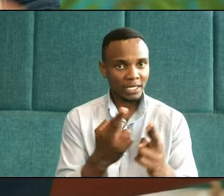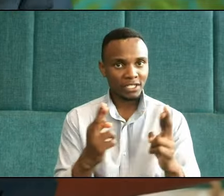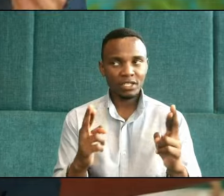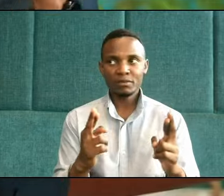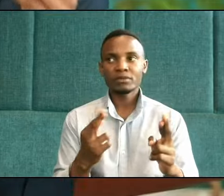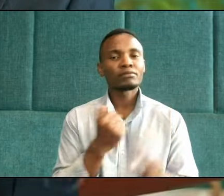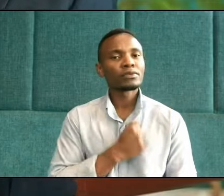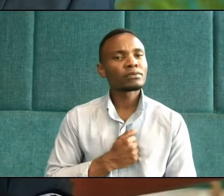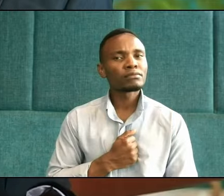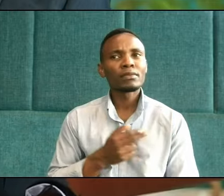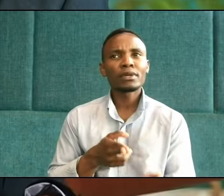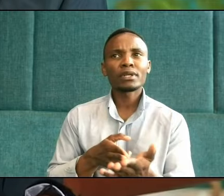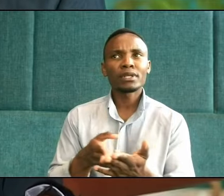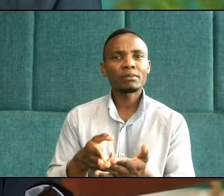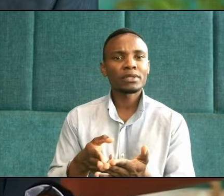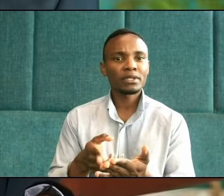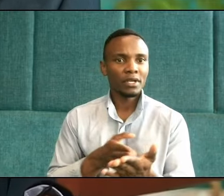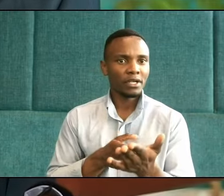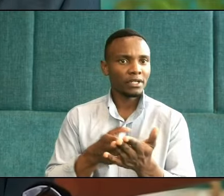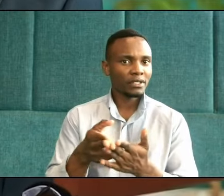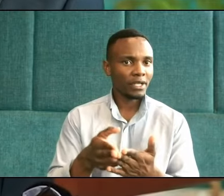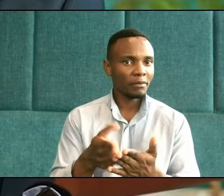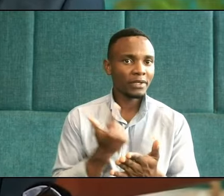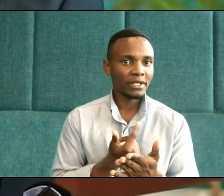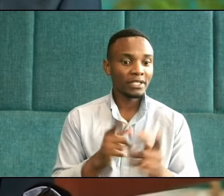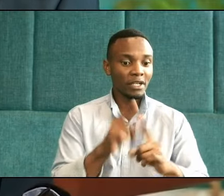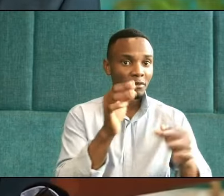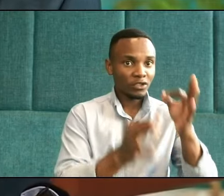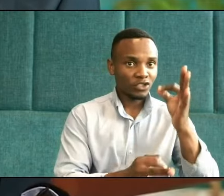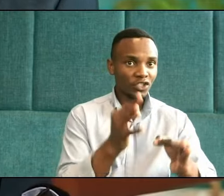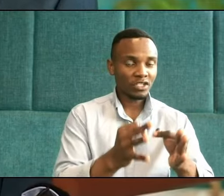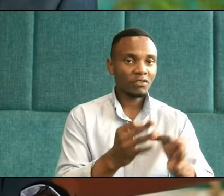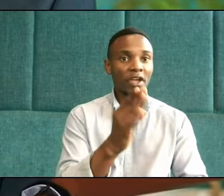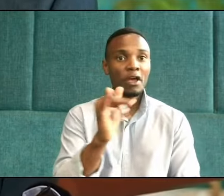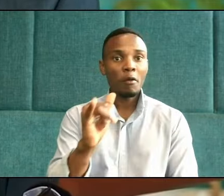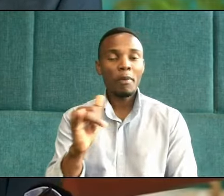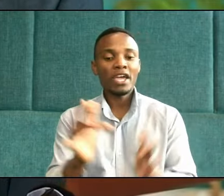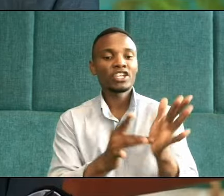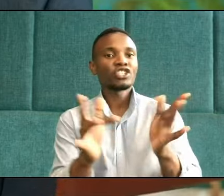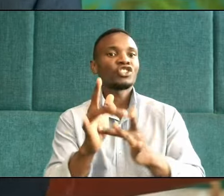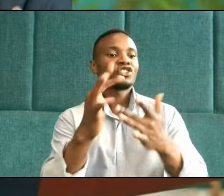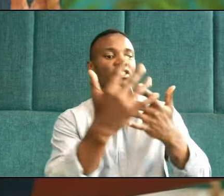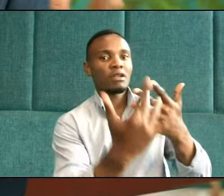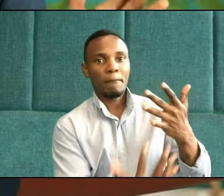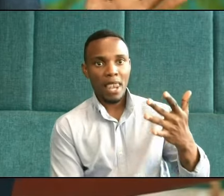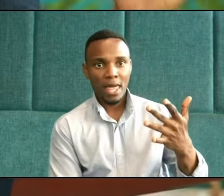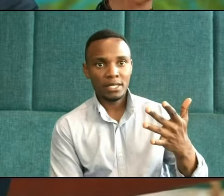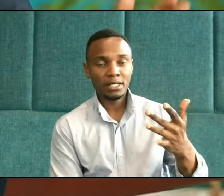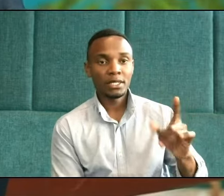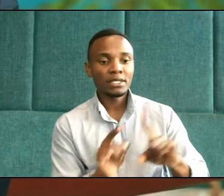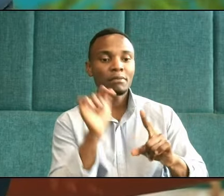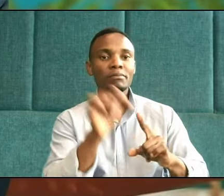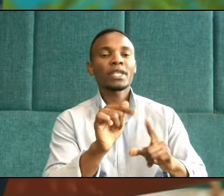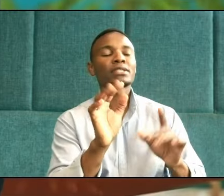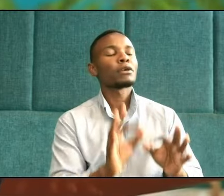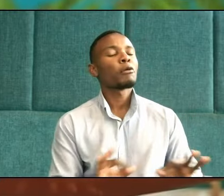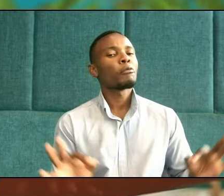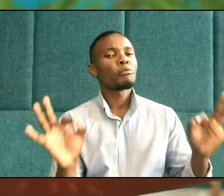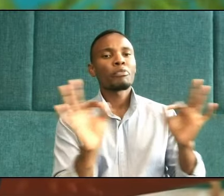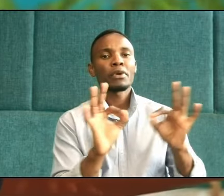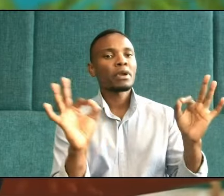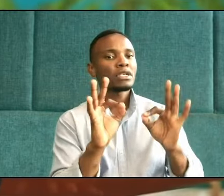are justified by the blood of Jesus Christ, which is more precious